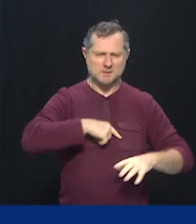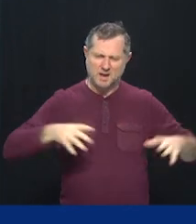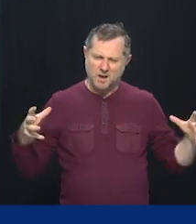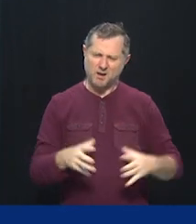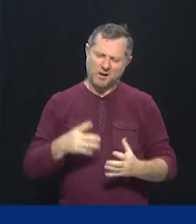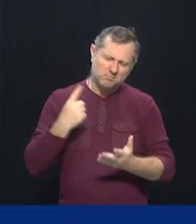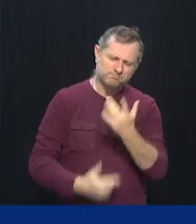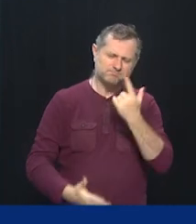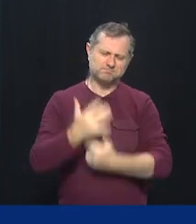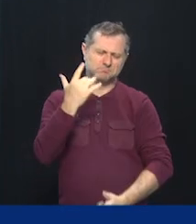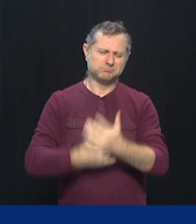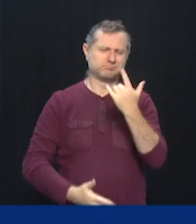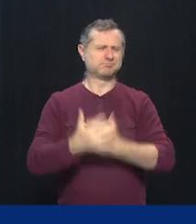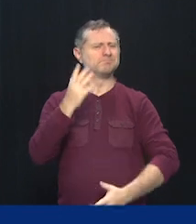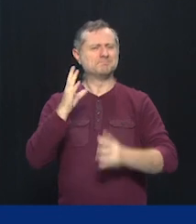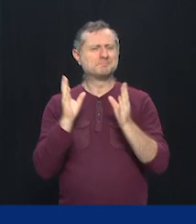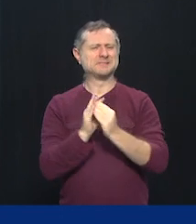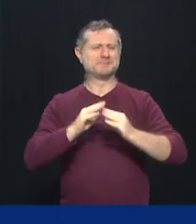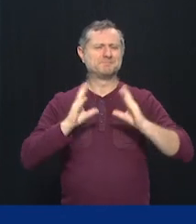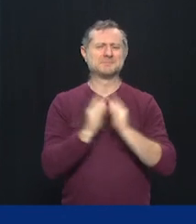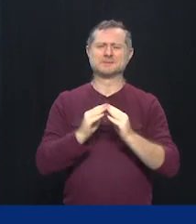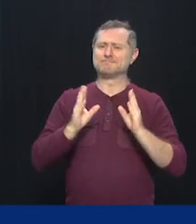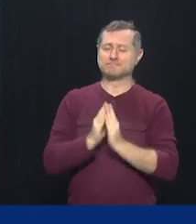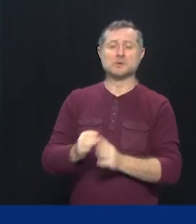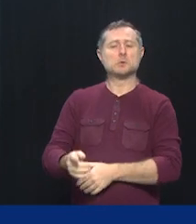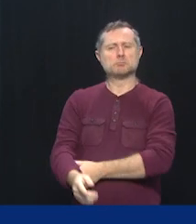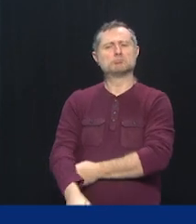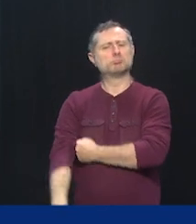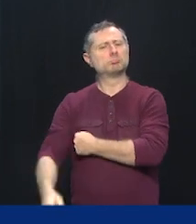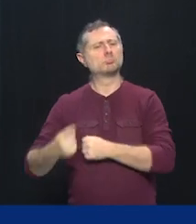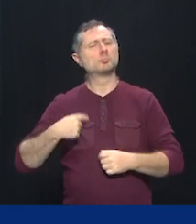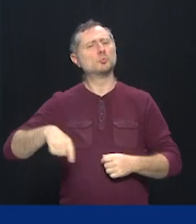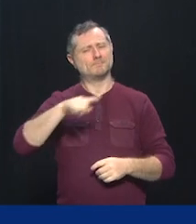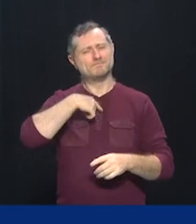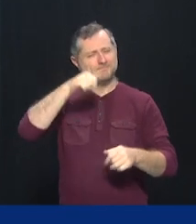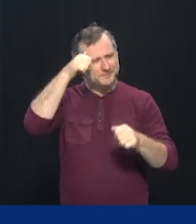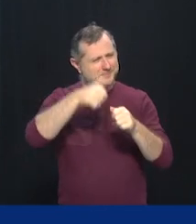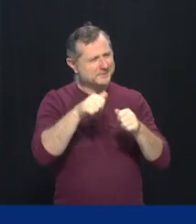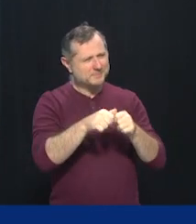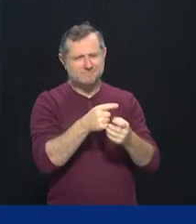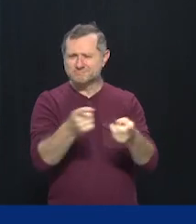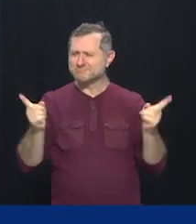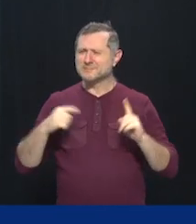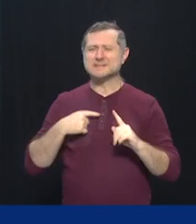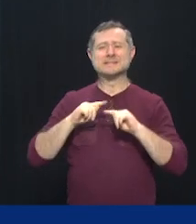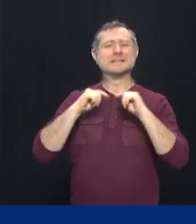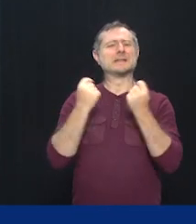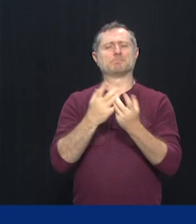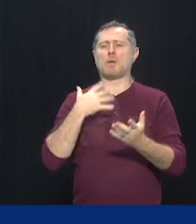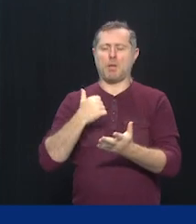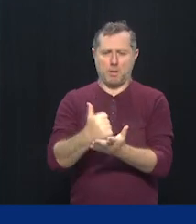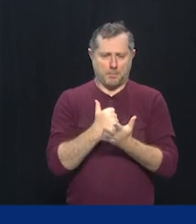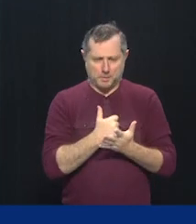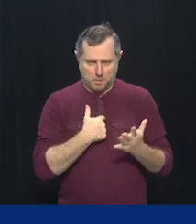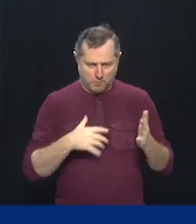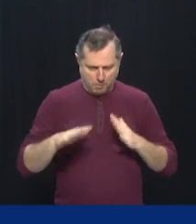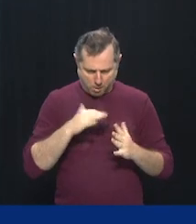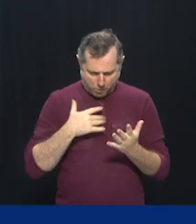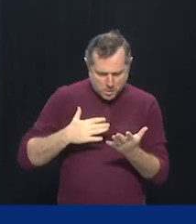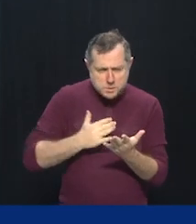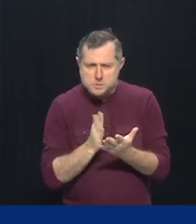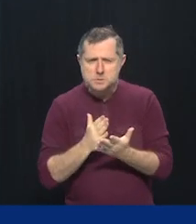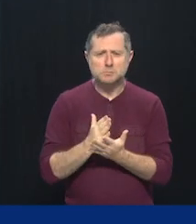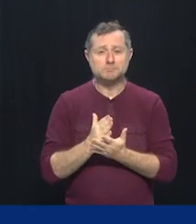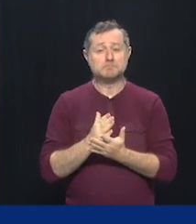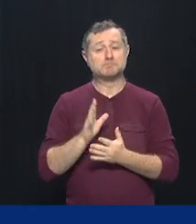them and their teams, we'll never forget what they did to help us navigate some truly turbulent waters. Majority Leader Crystal